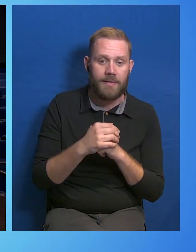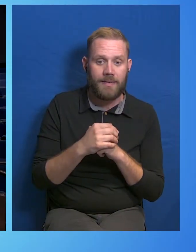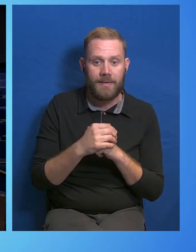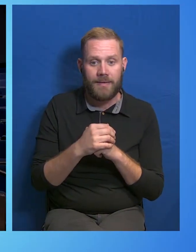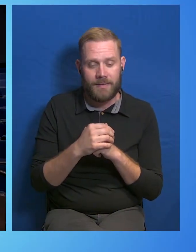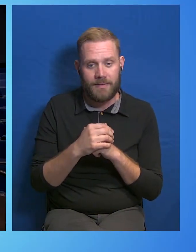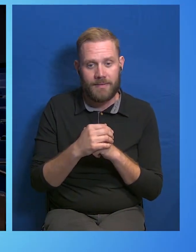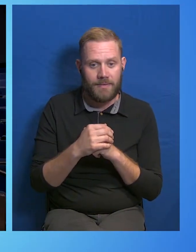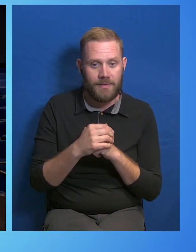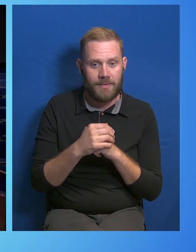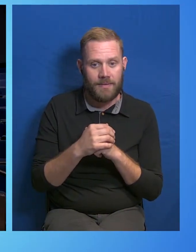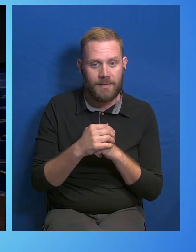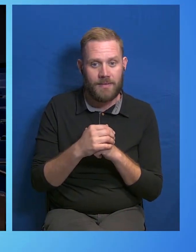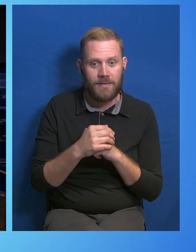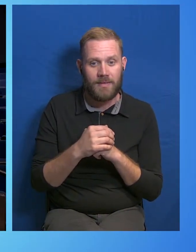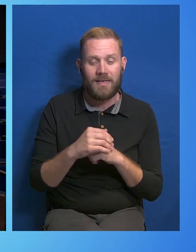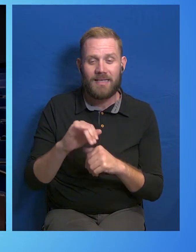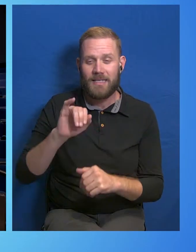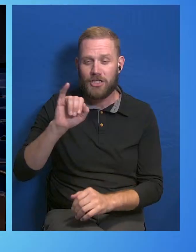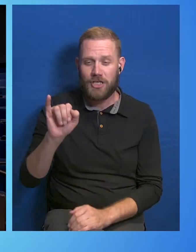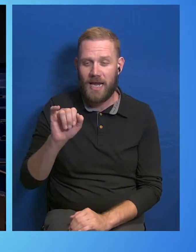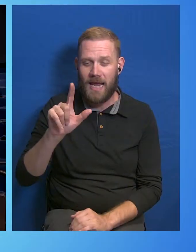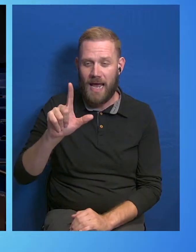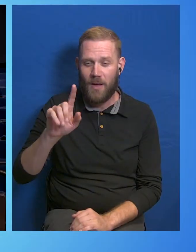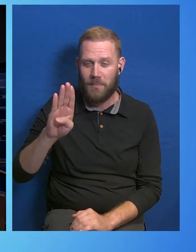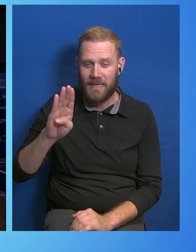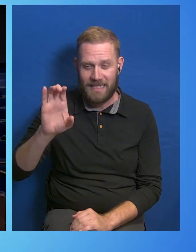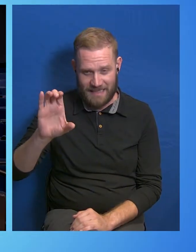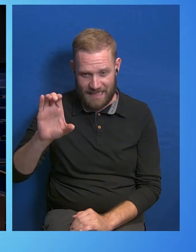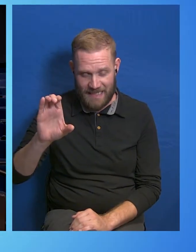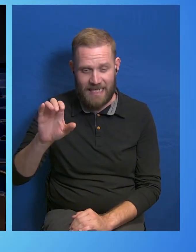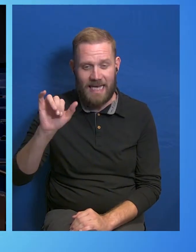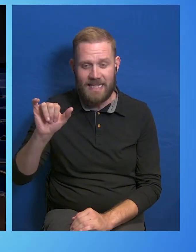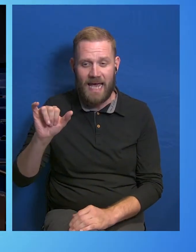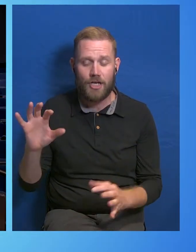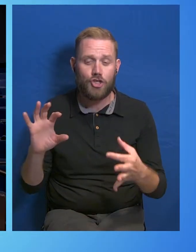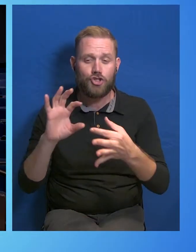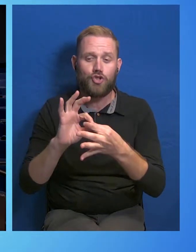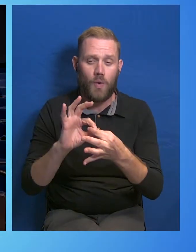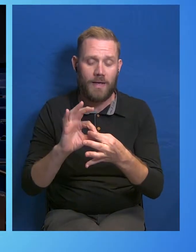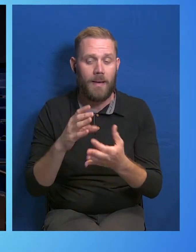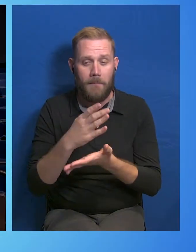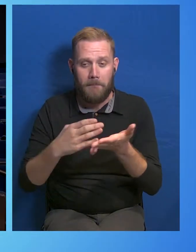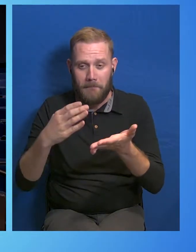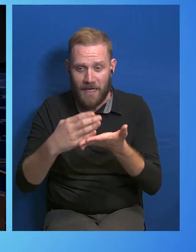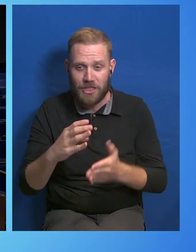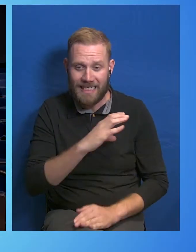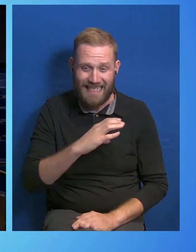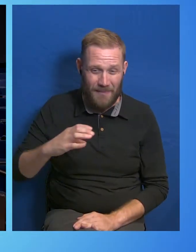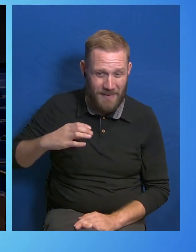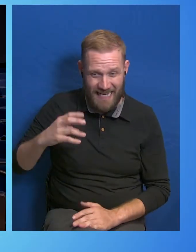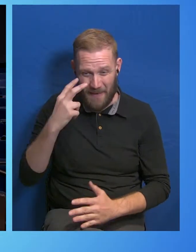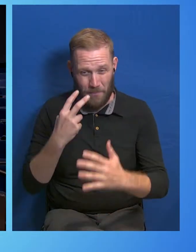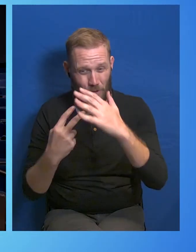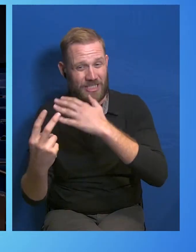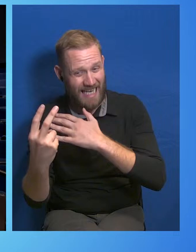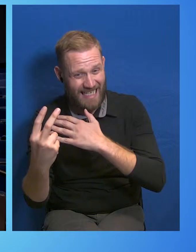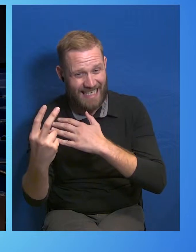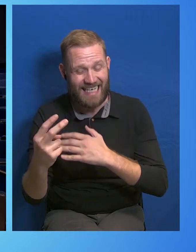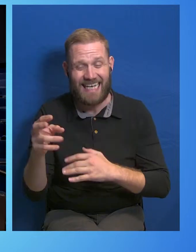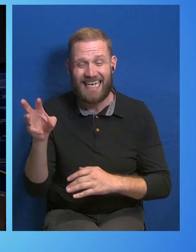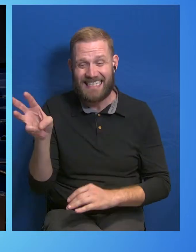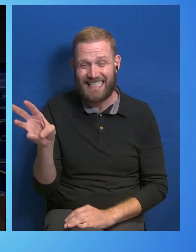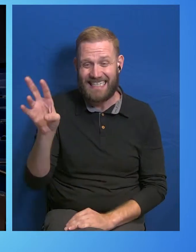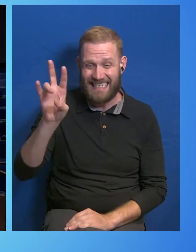the JLBC, which is the Joint Legislative Budget Committee, is projecting right now a